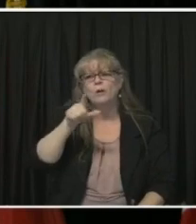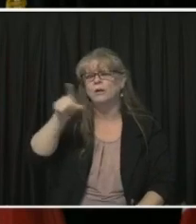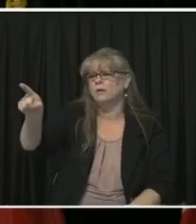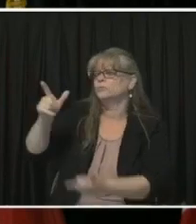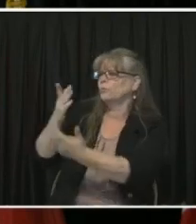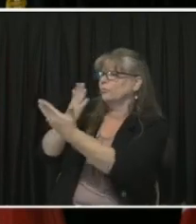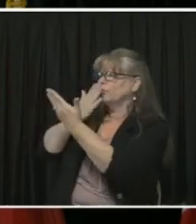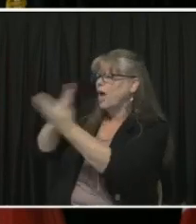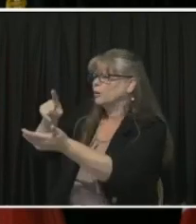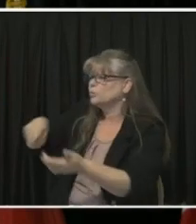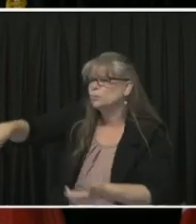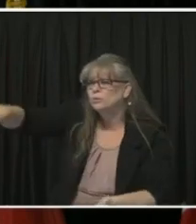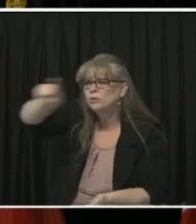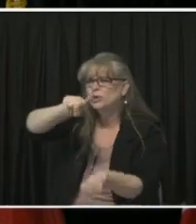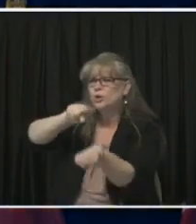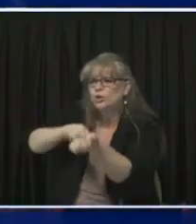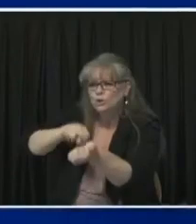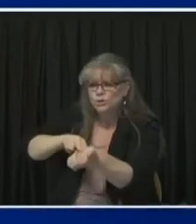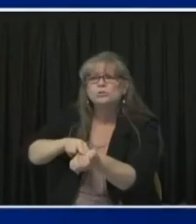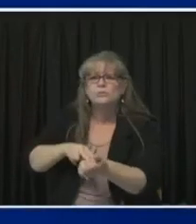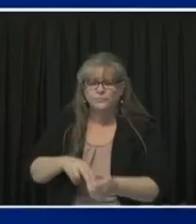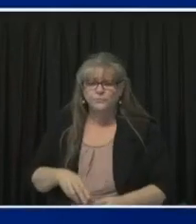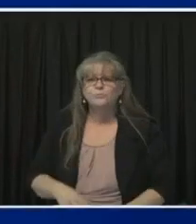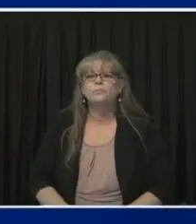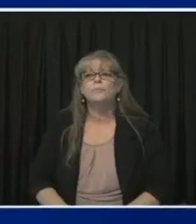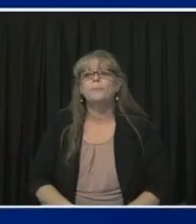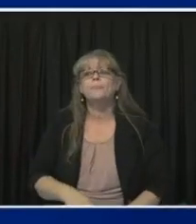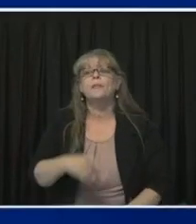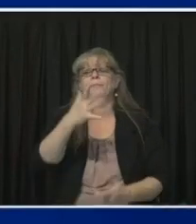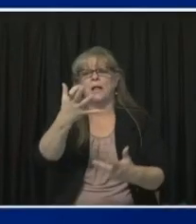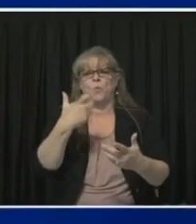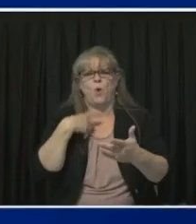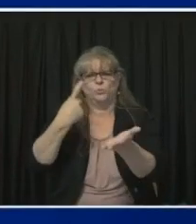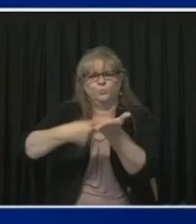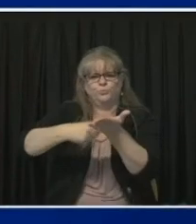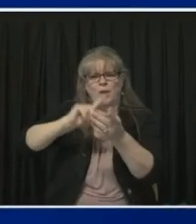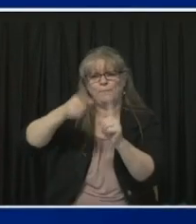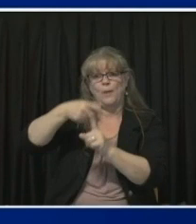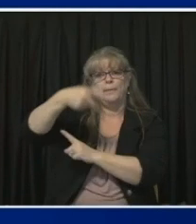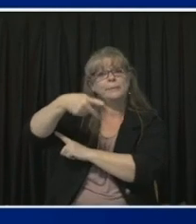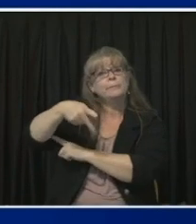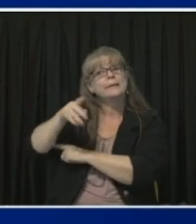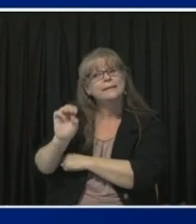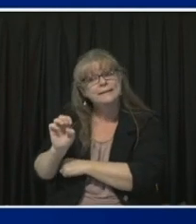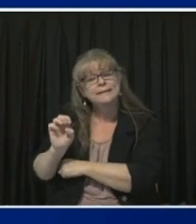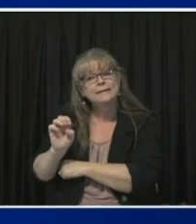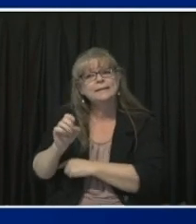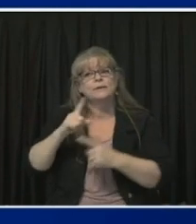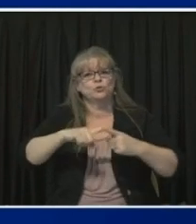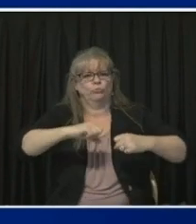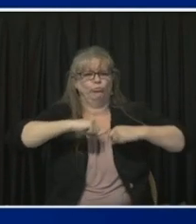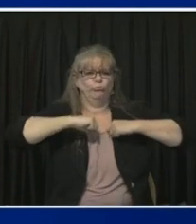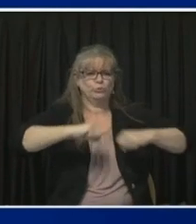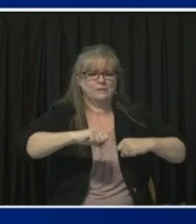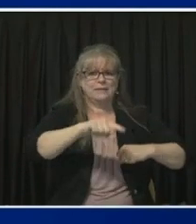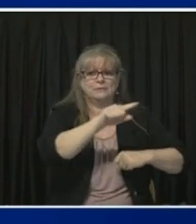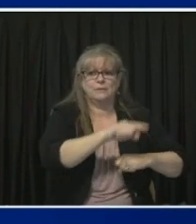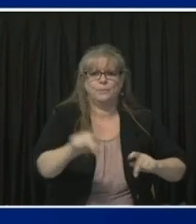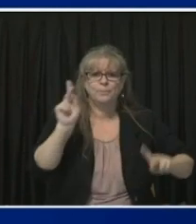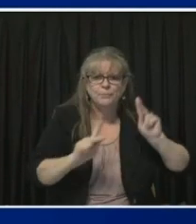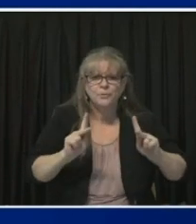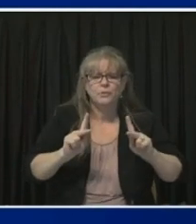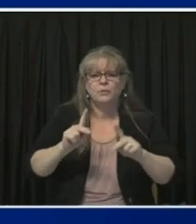state purchases of personal protective equipment, which really ties into protecting our medical professionals, because much of it goes right out to our